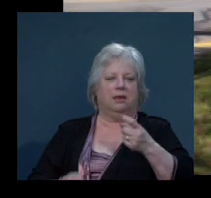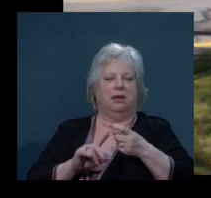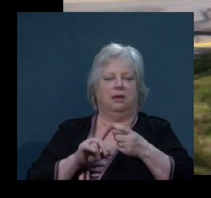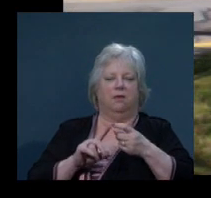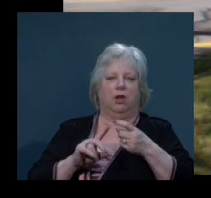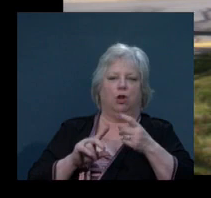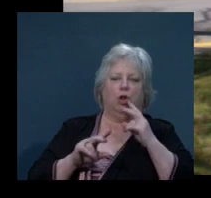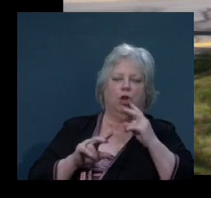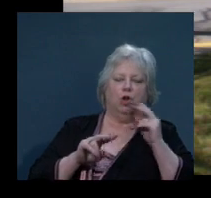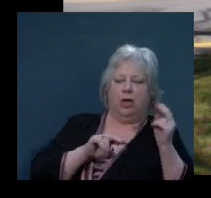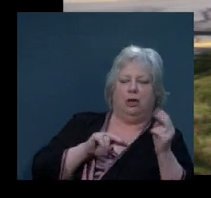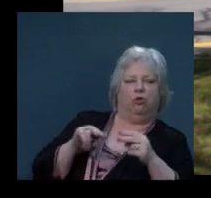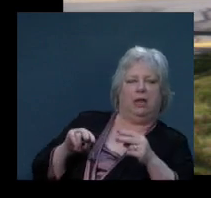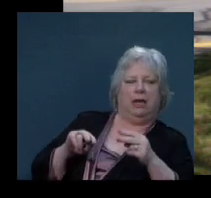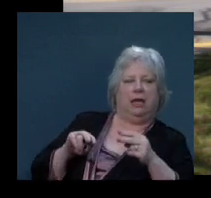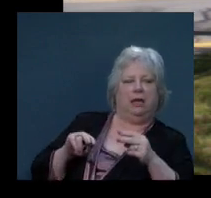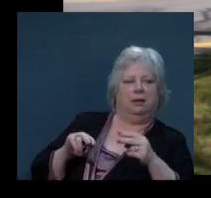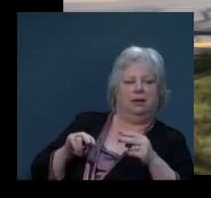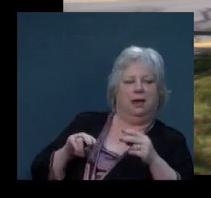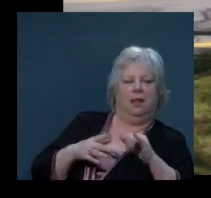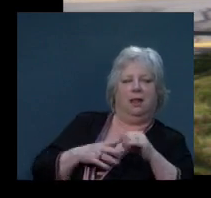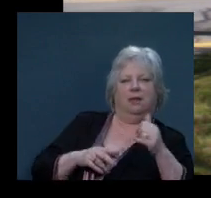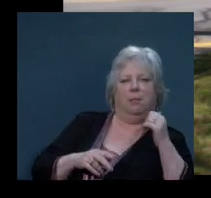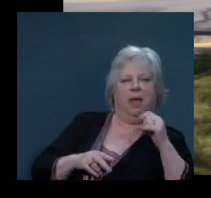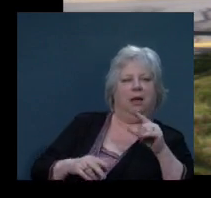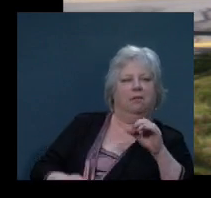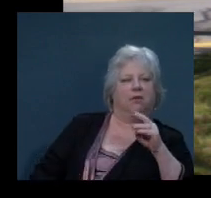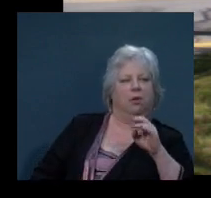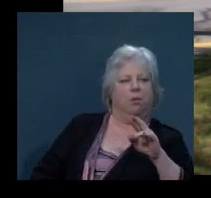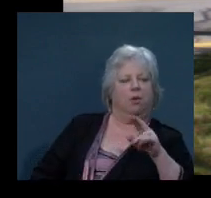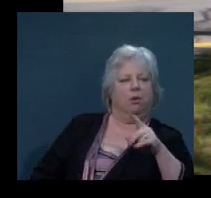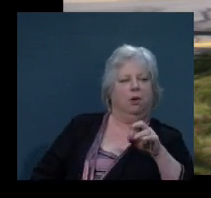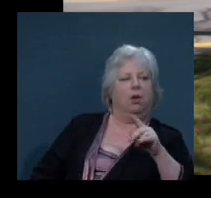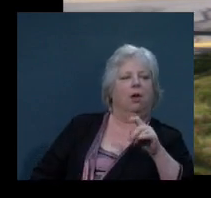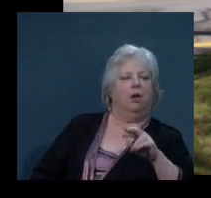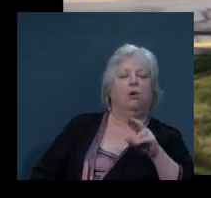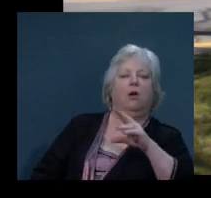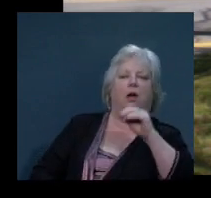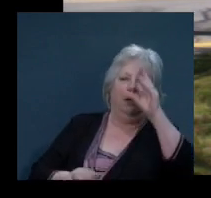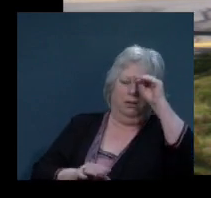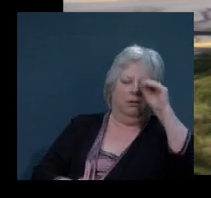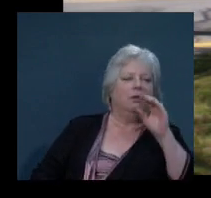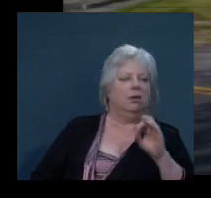to the east. That is the backside of Lamar Porter and the Boys Club.